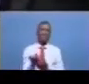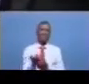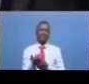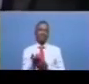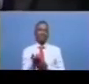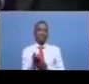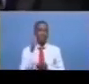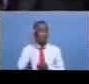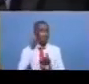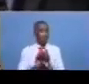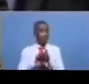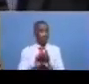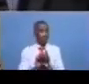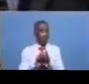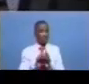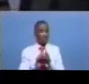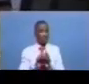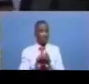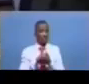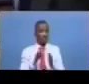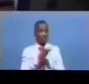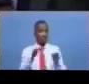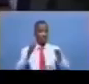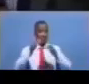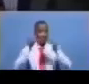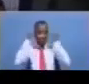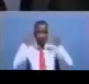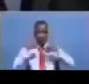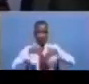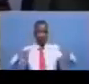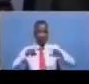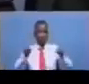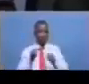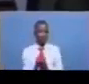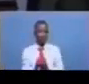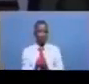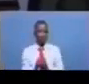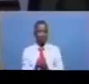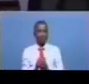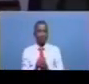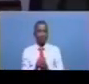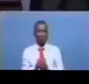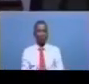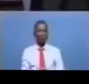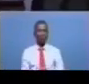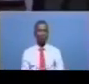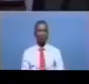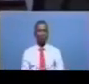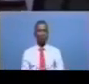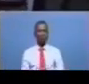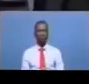counsel for the respondents, okay. But that definitely did not come from the bench. Right. Let me go to the ending of what happened in court